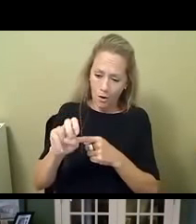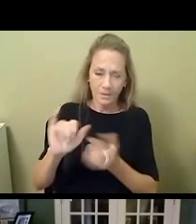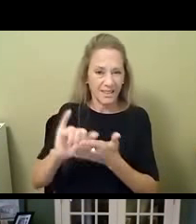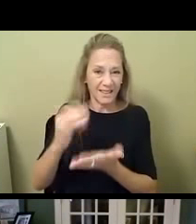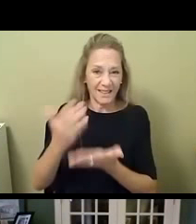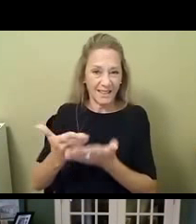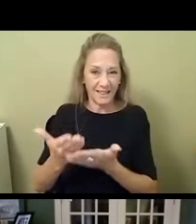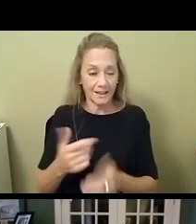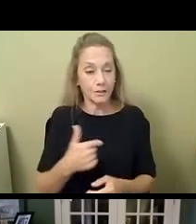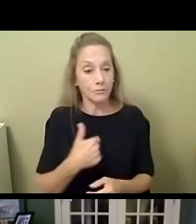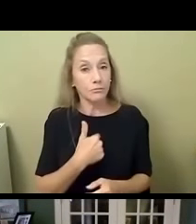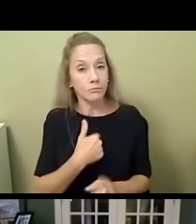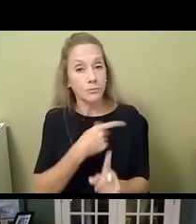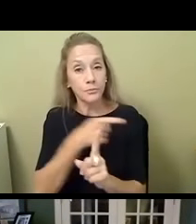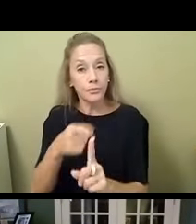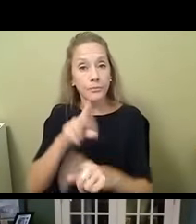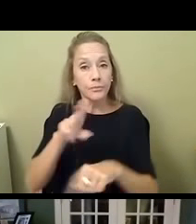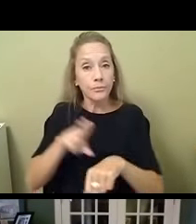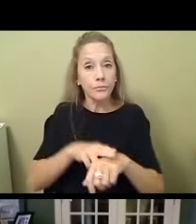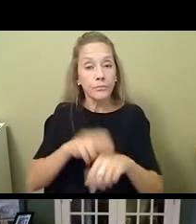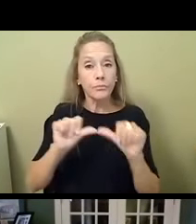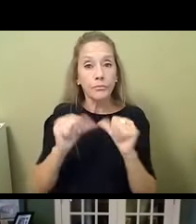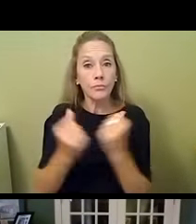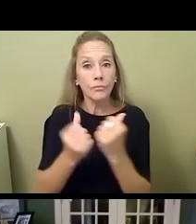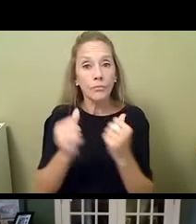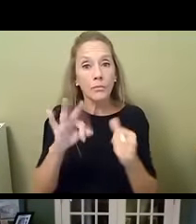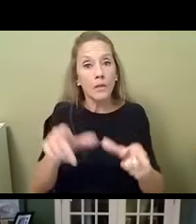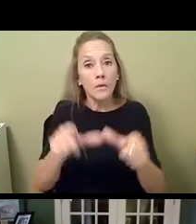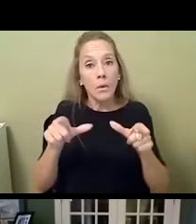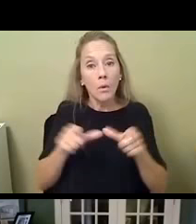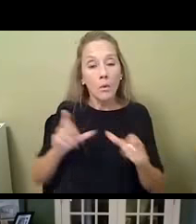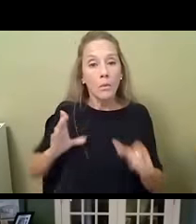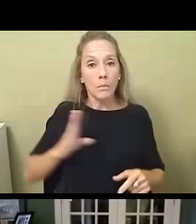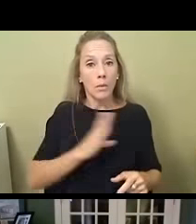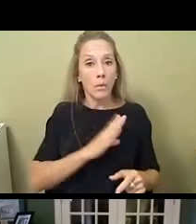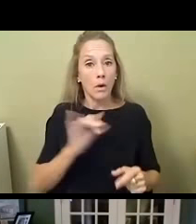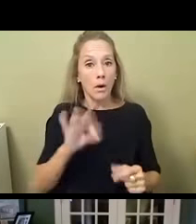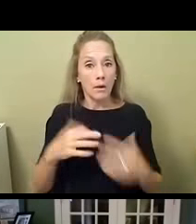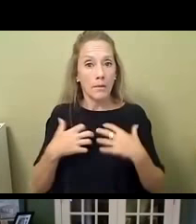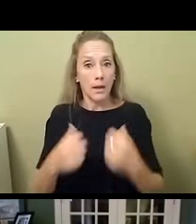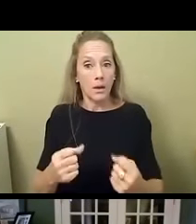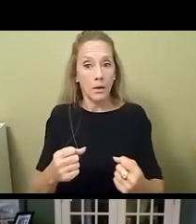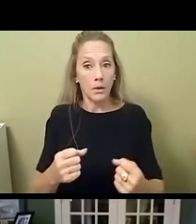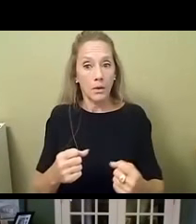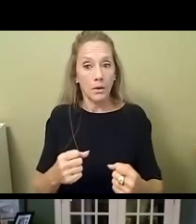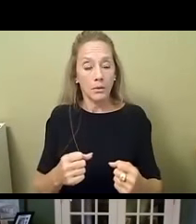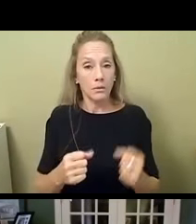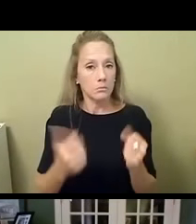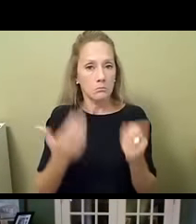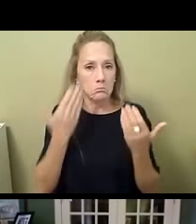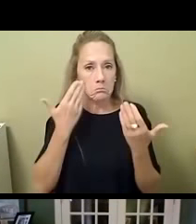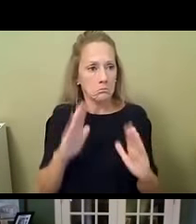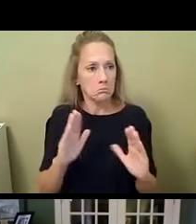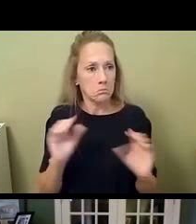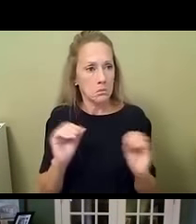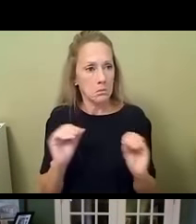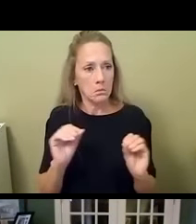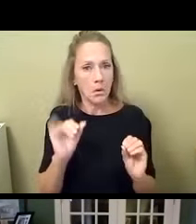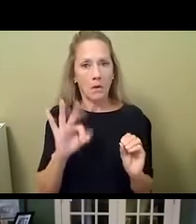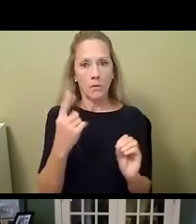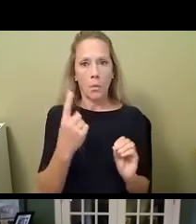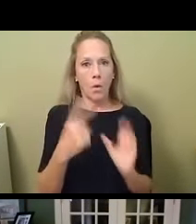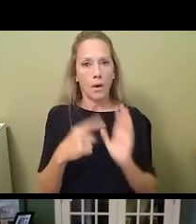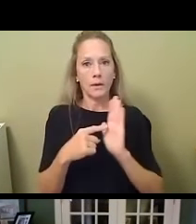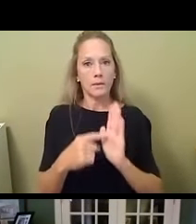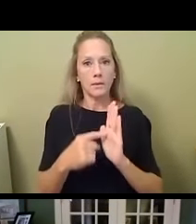point out that the National Association of Local Boards of Health are not aware of a single example